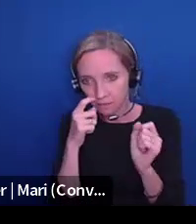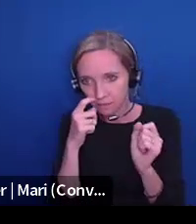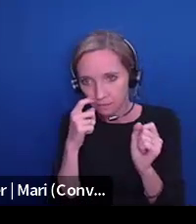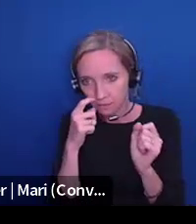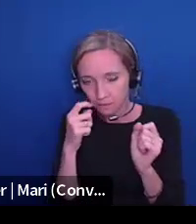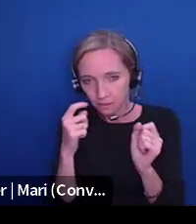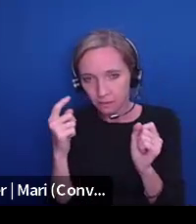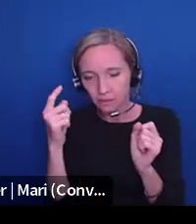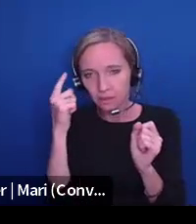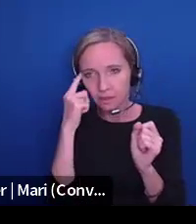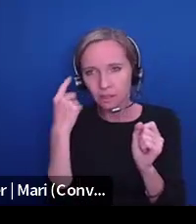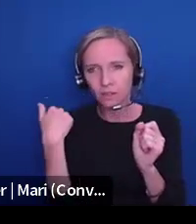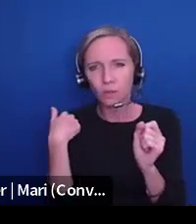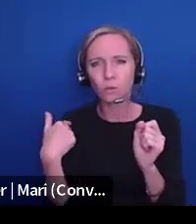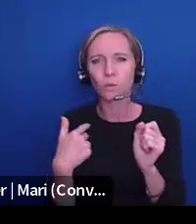we are